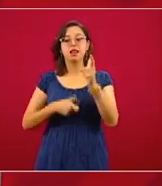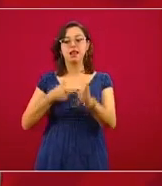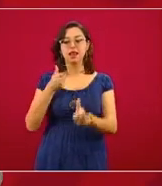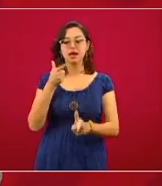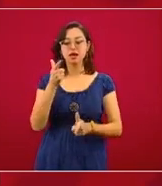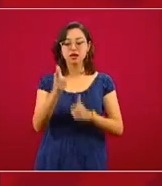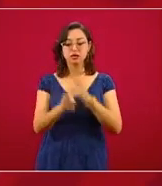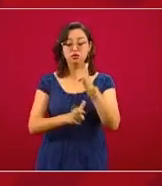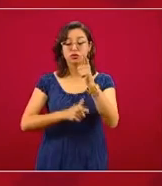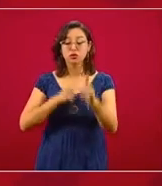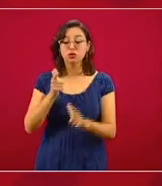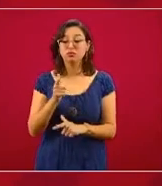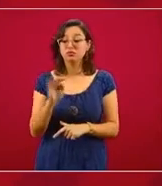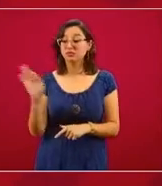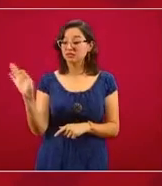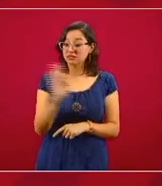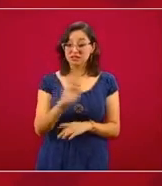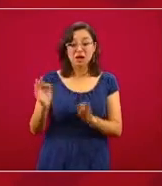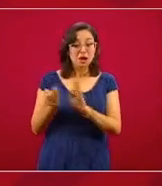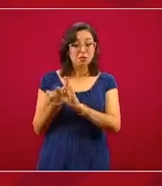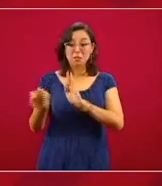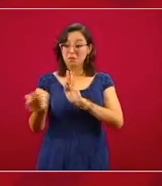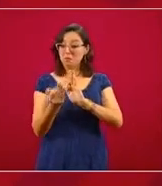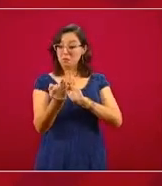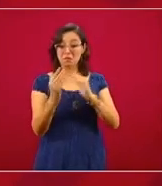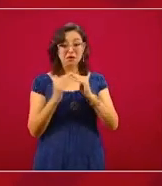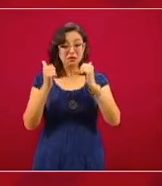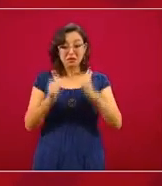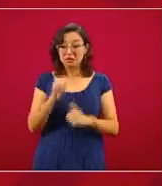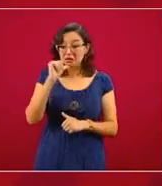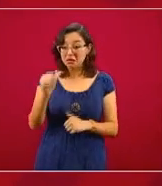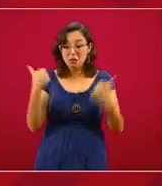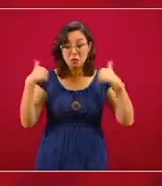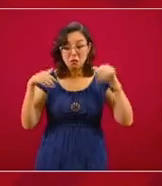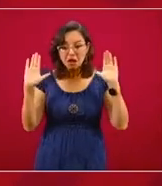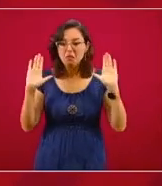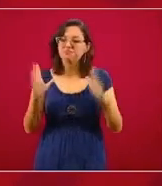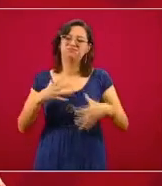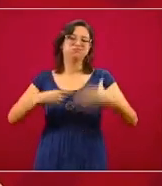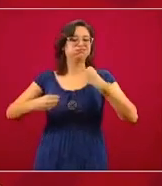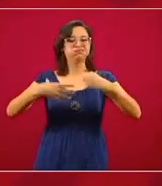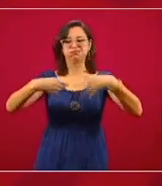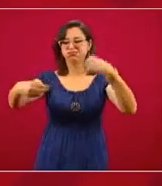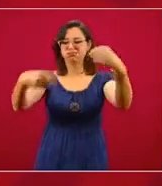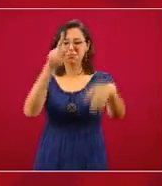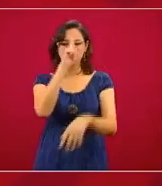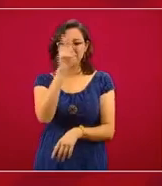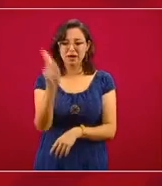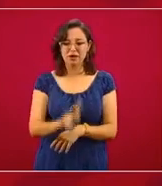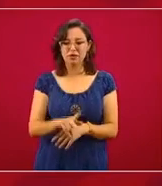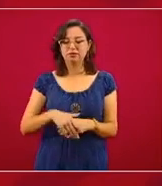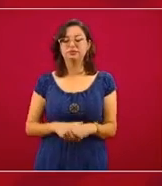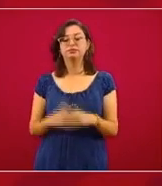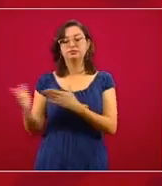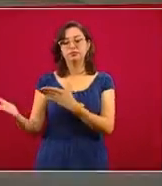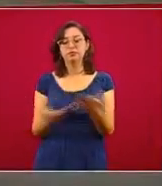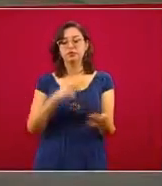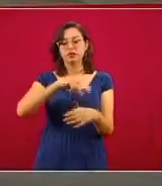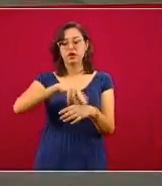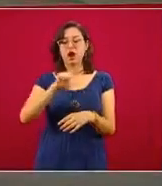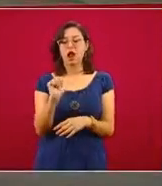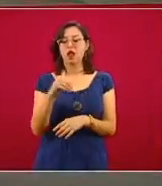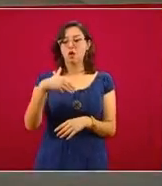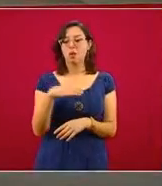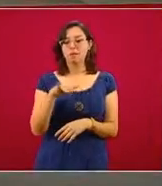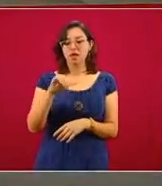experiencing an upward trend. So we are having an ever increasing number of